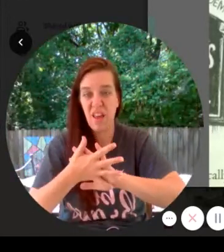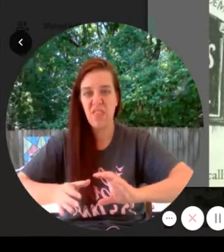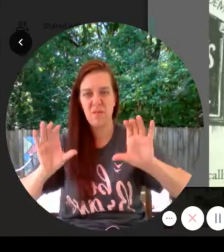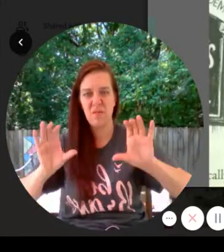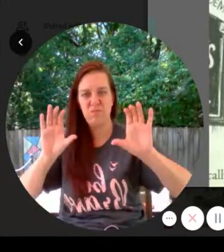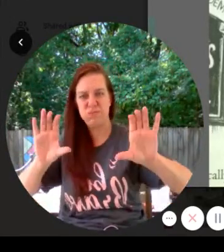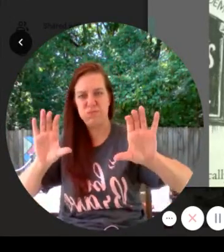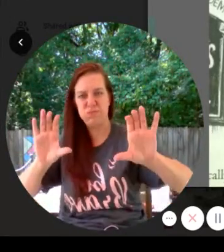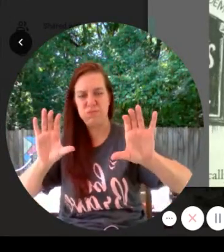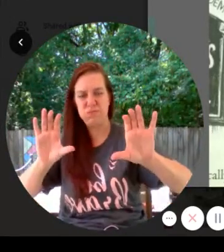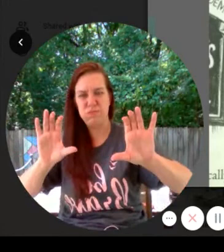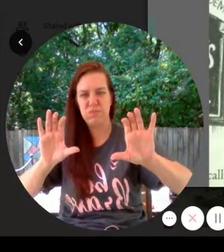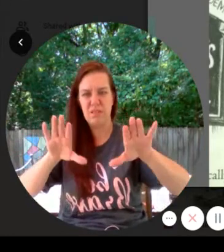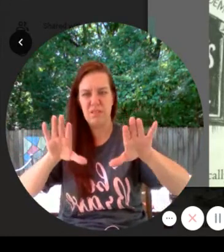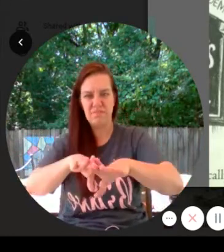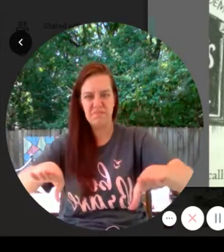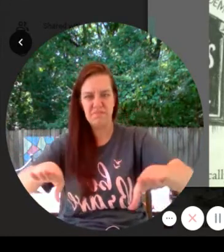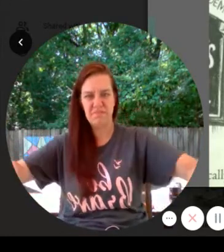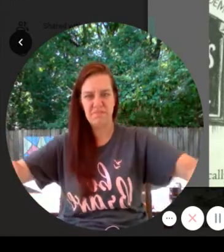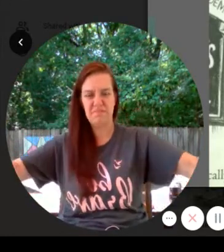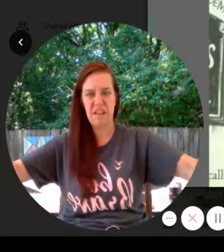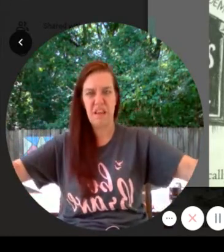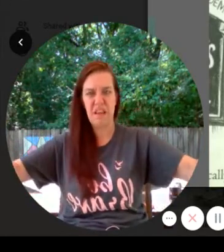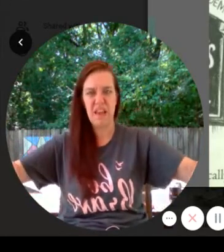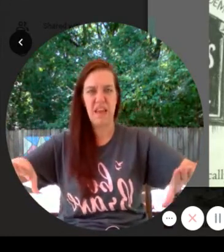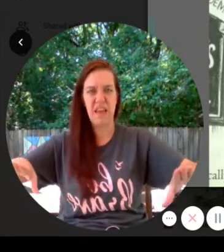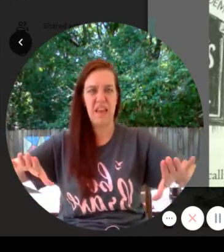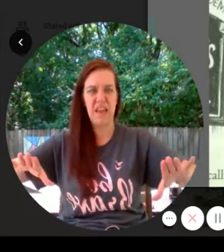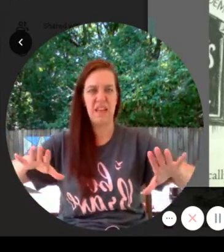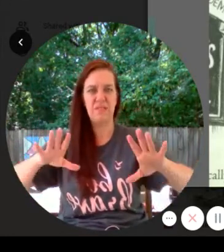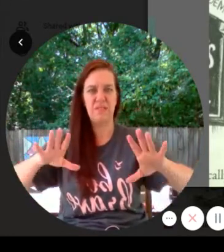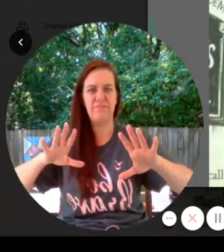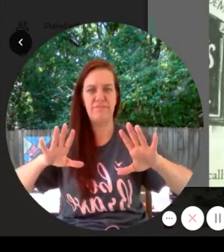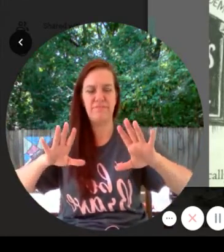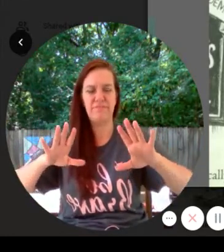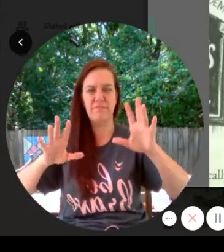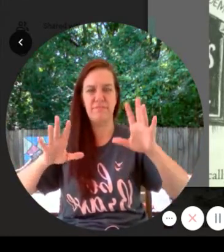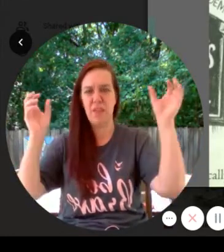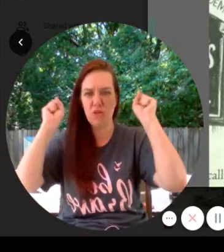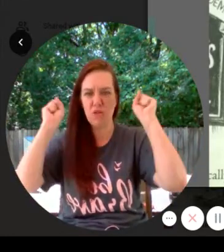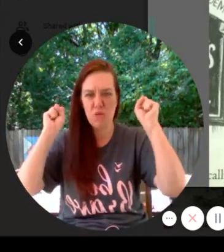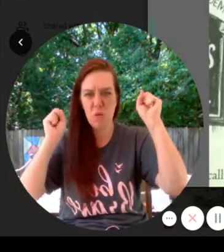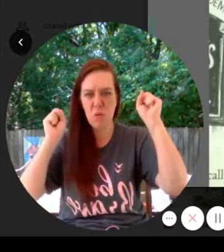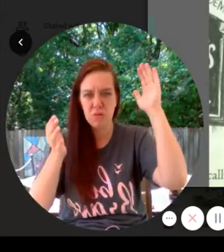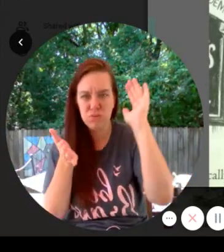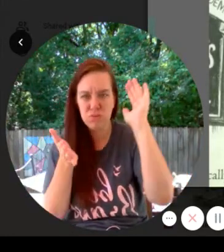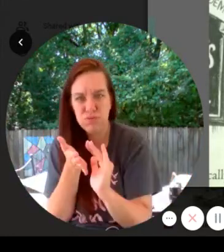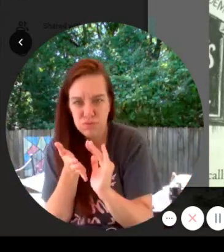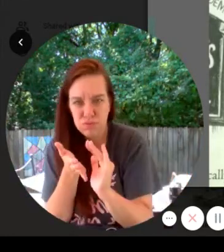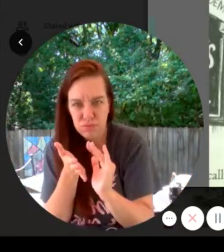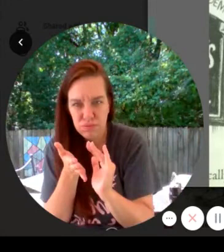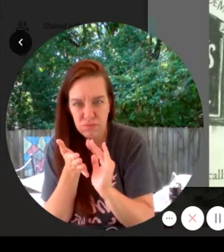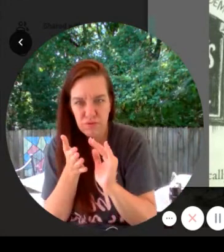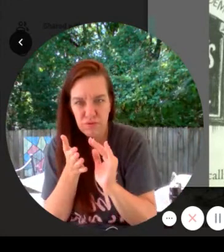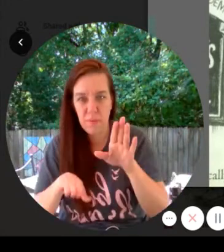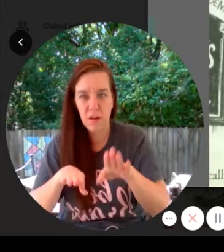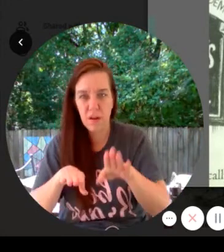on the ground dampened the noise from the Terrible Two's